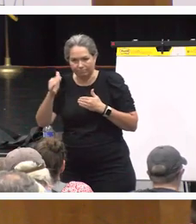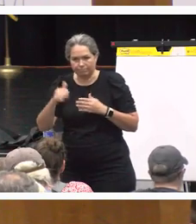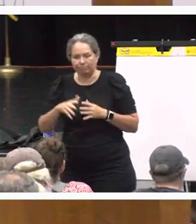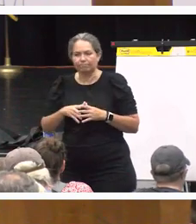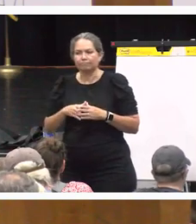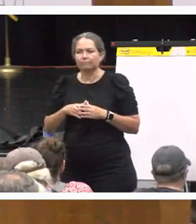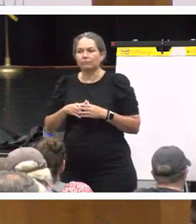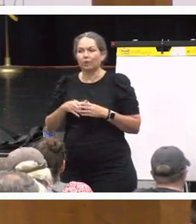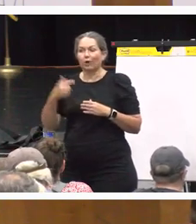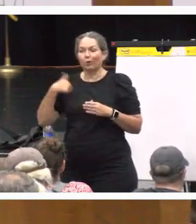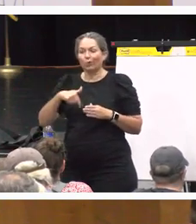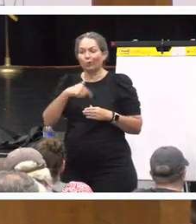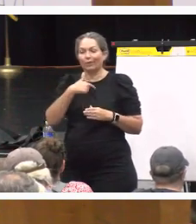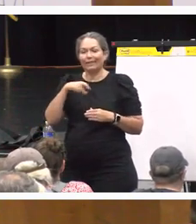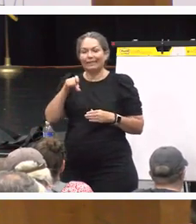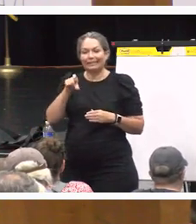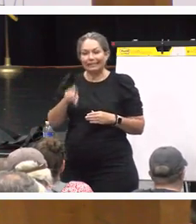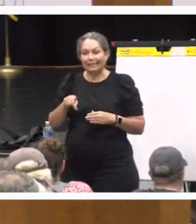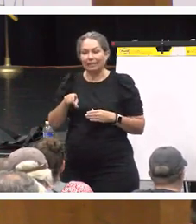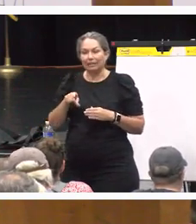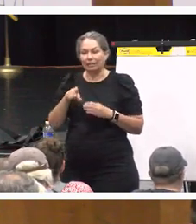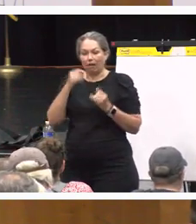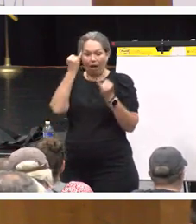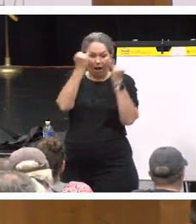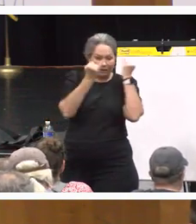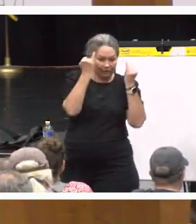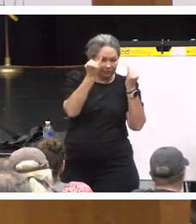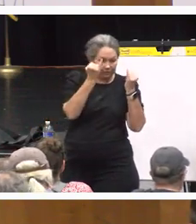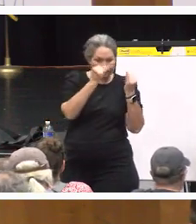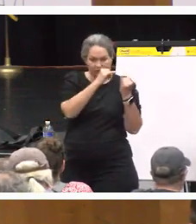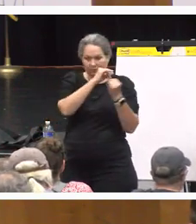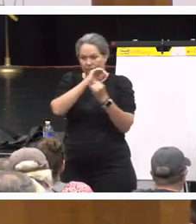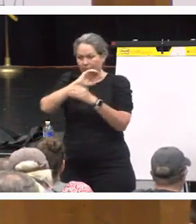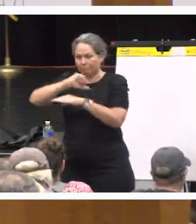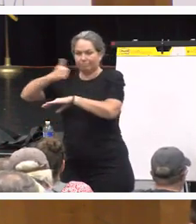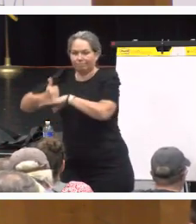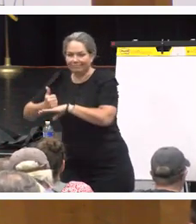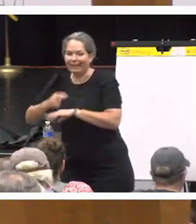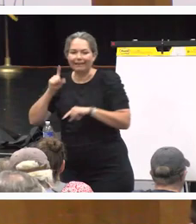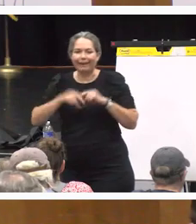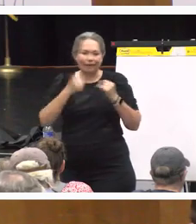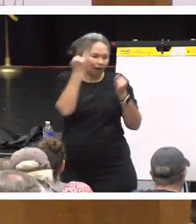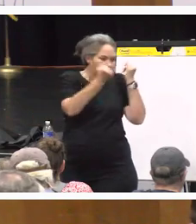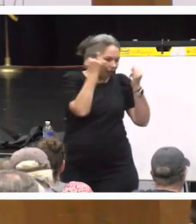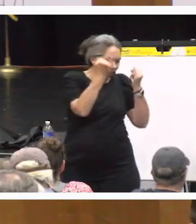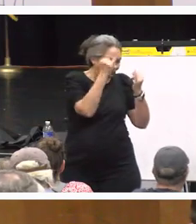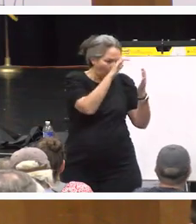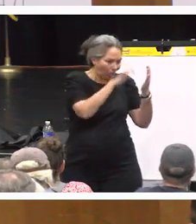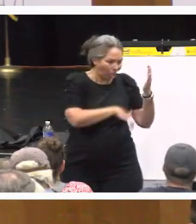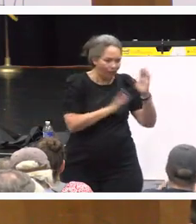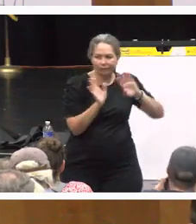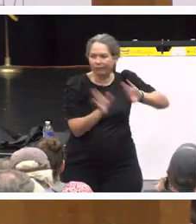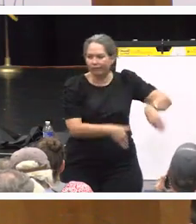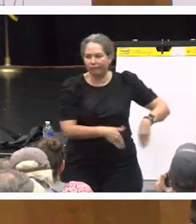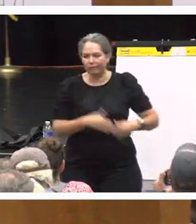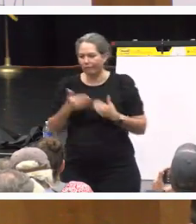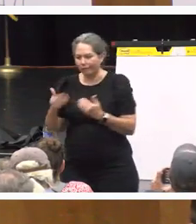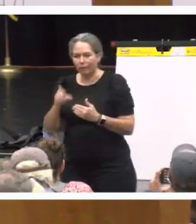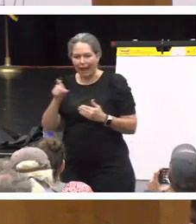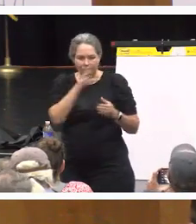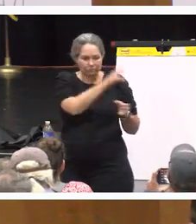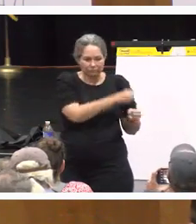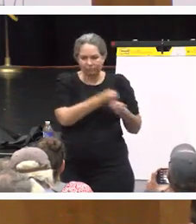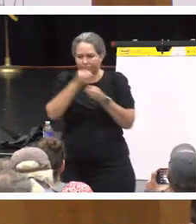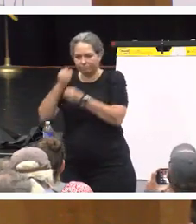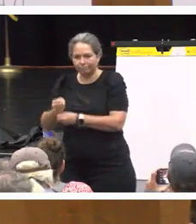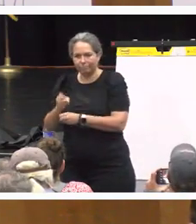That we need to drive from ideas to implementation. We can't leave ideas on the table. We can't look back in 10